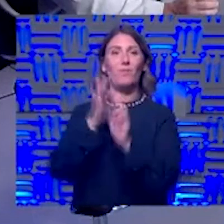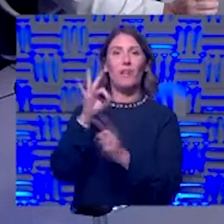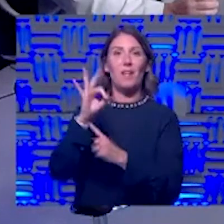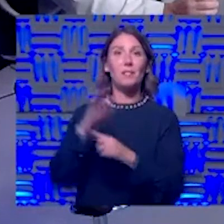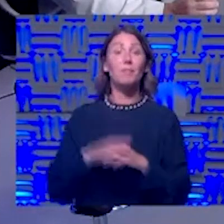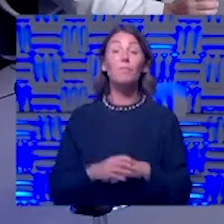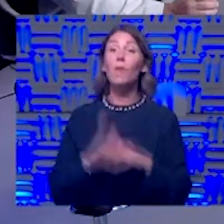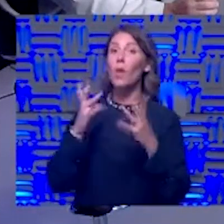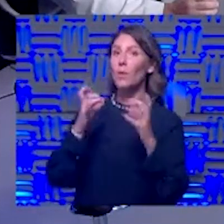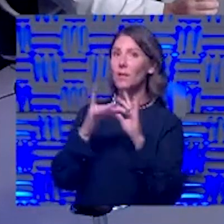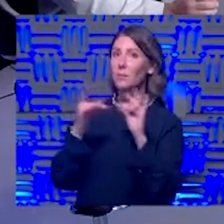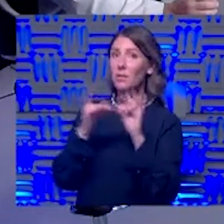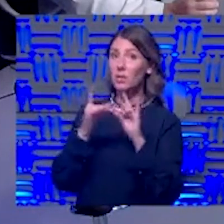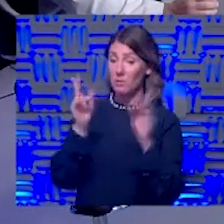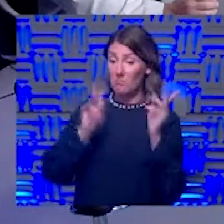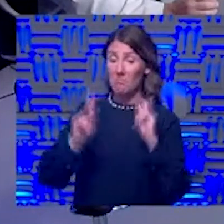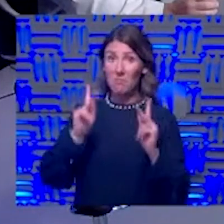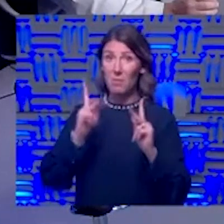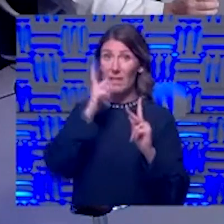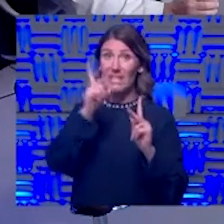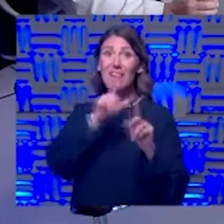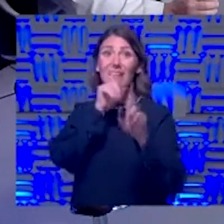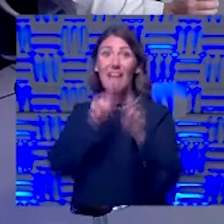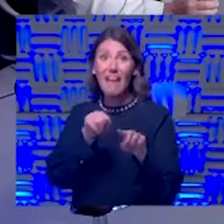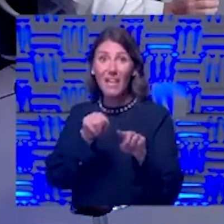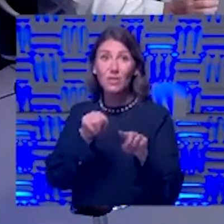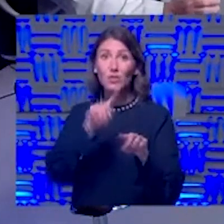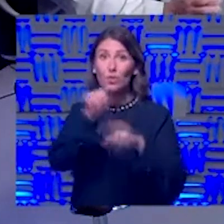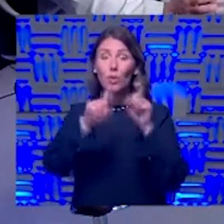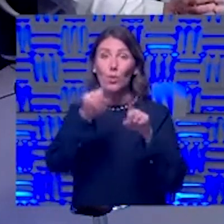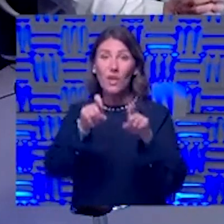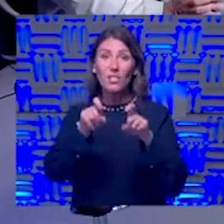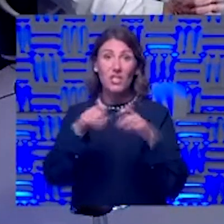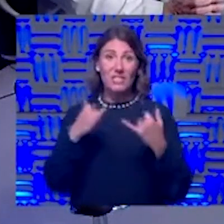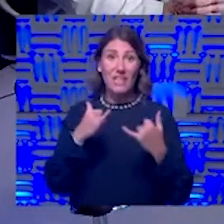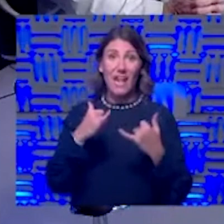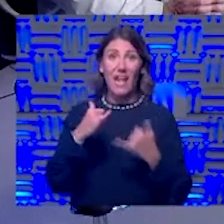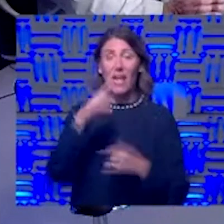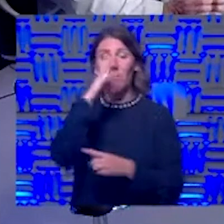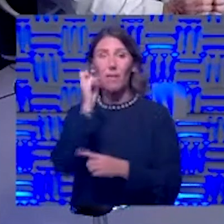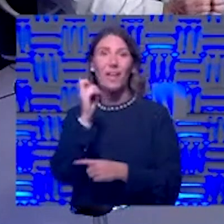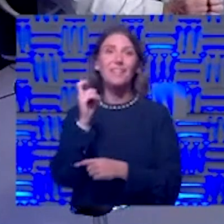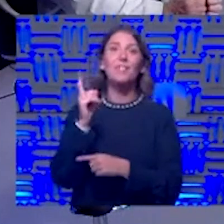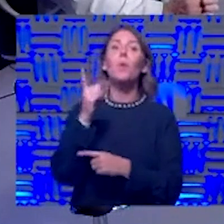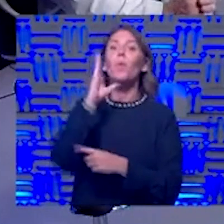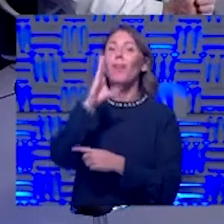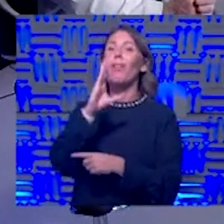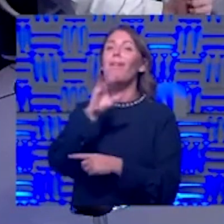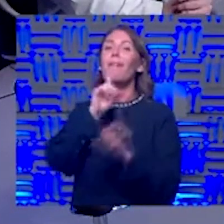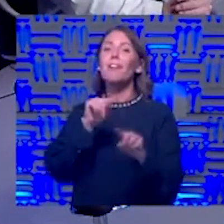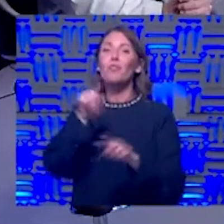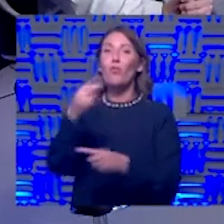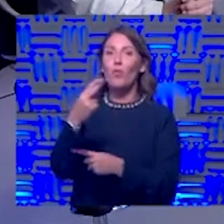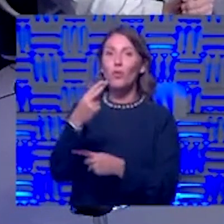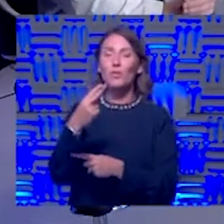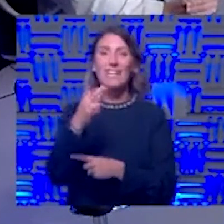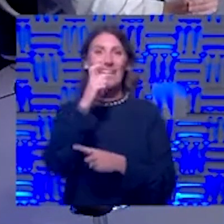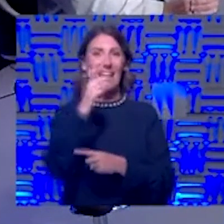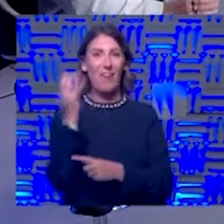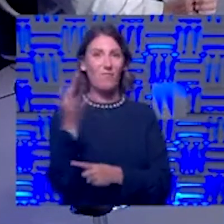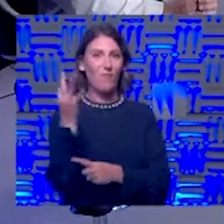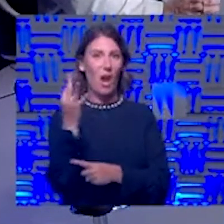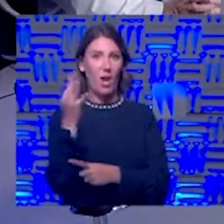say that those we didn't get to today, we will be answering on Thursday Yes. because Friday is a holiday, so we won't have any update on